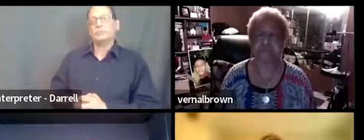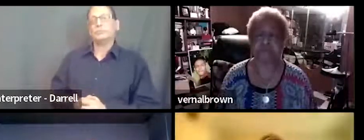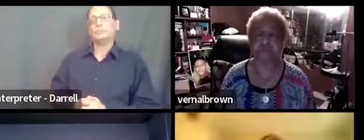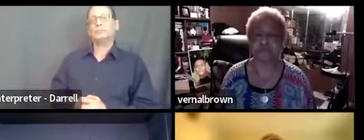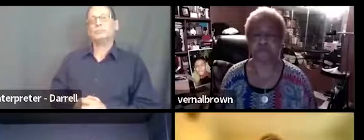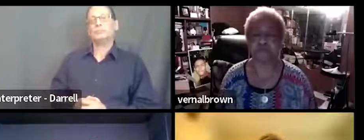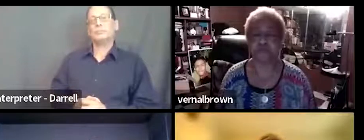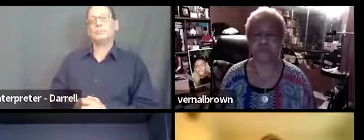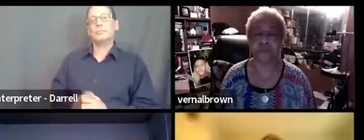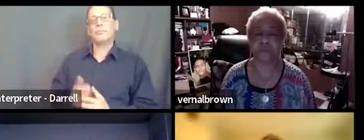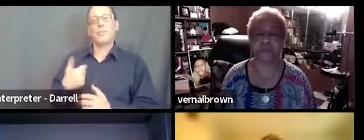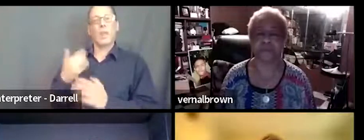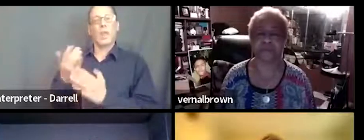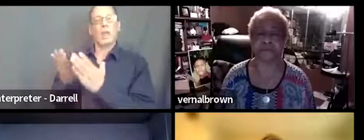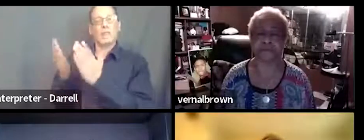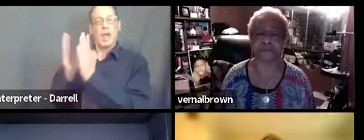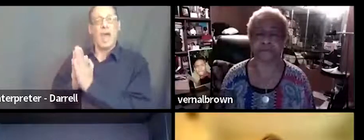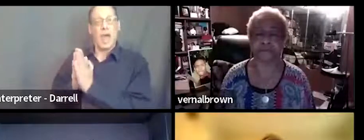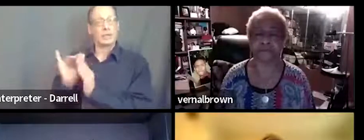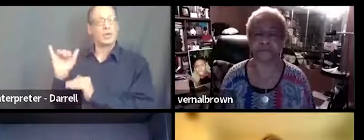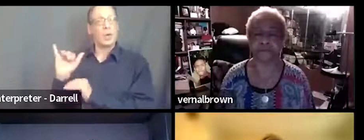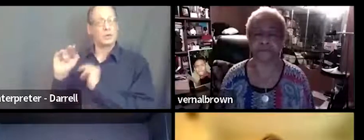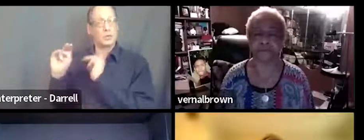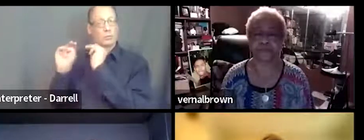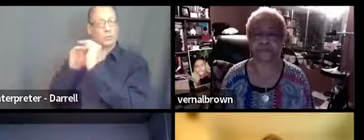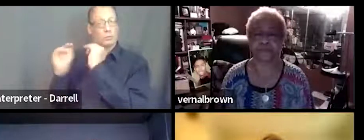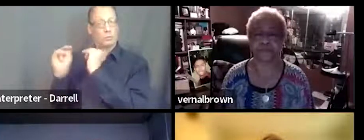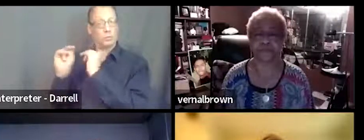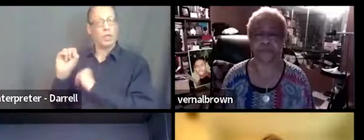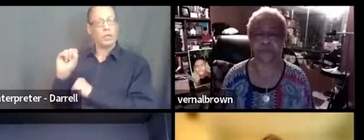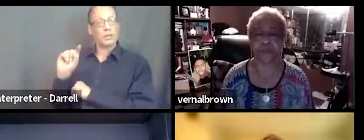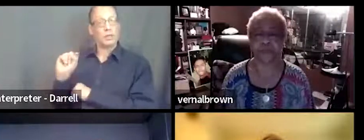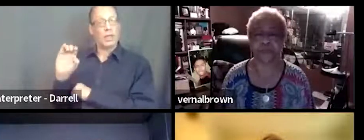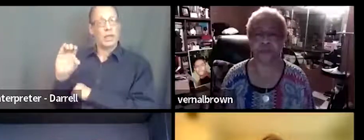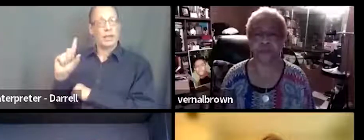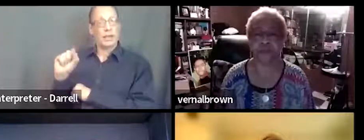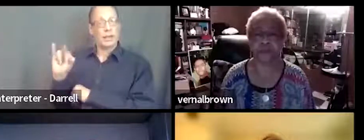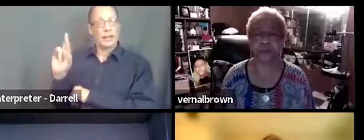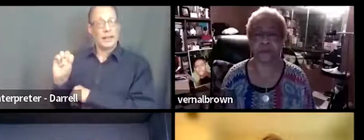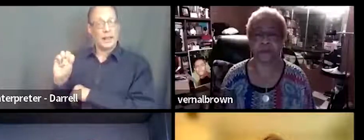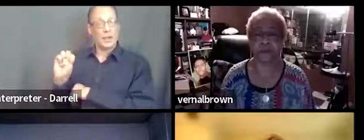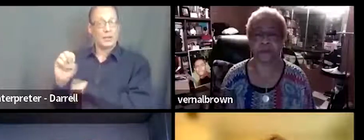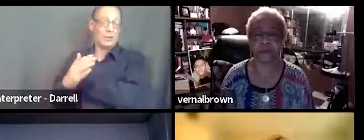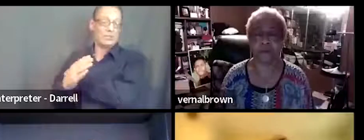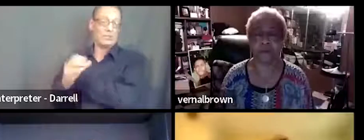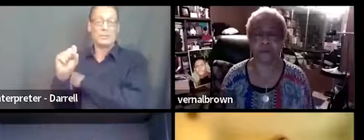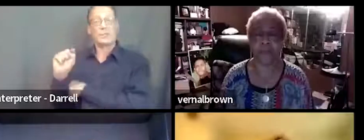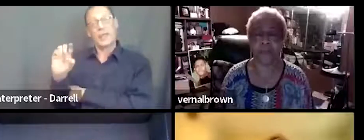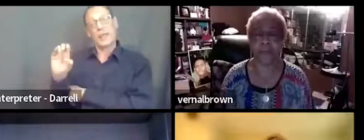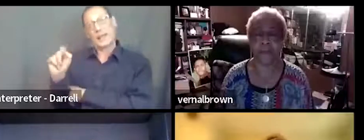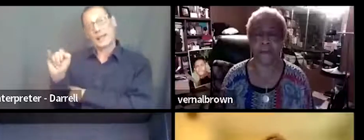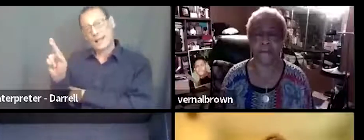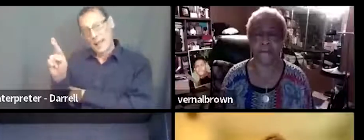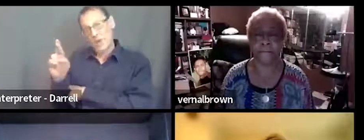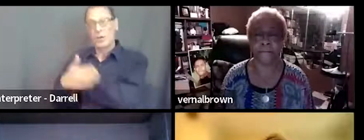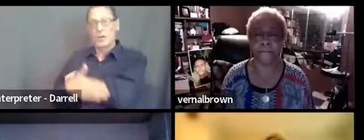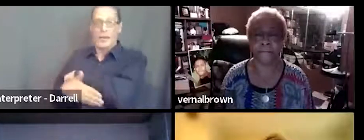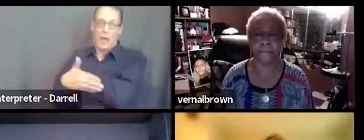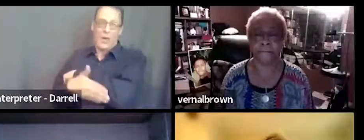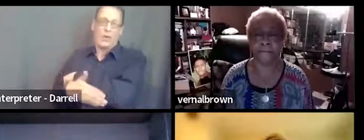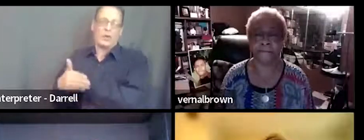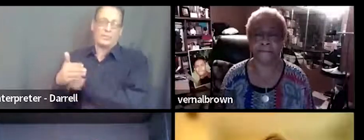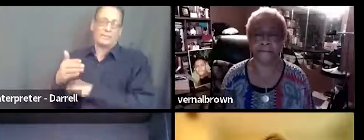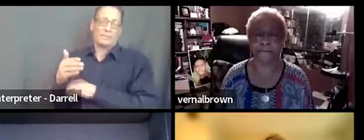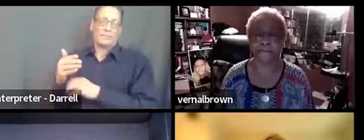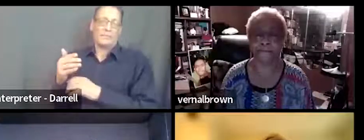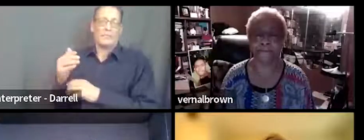we are still in active negotiations with St. Clair County Transit District, that negotiation is quarterbacked by